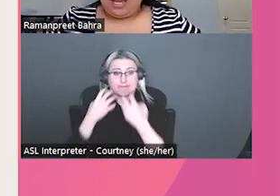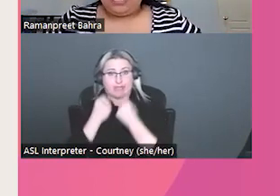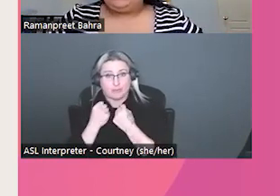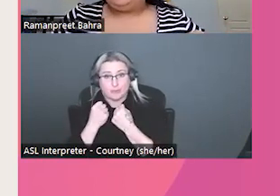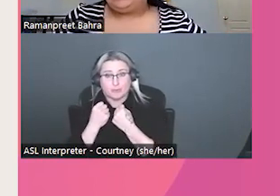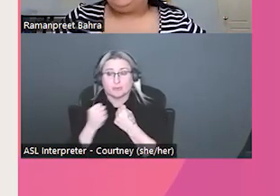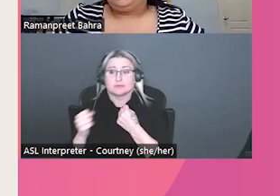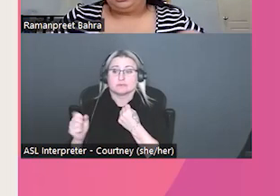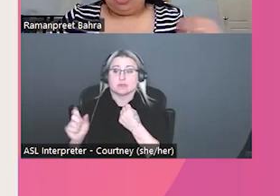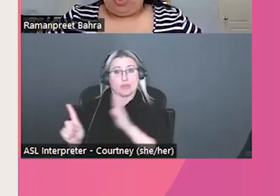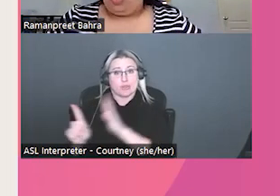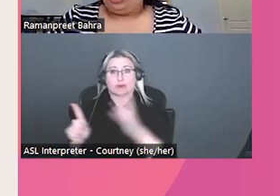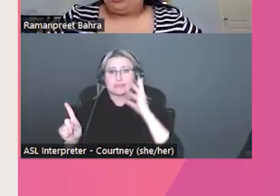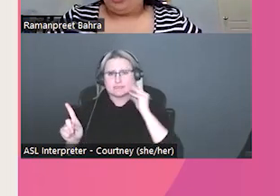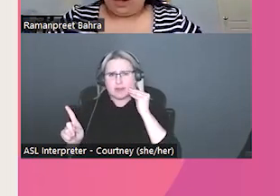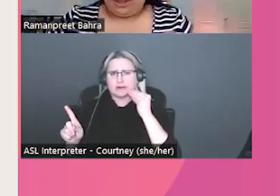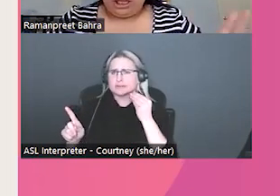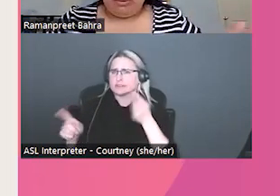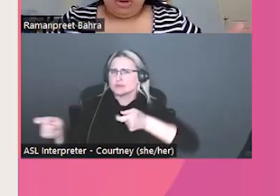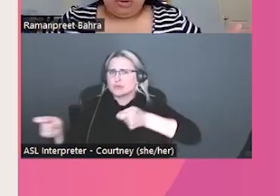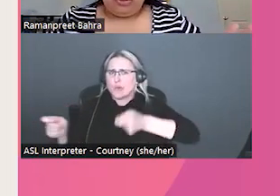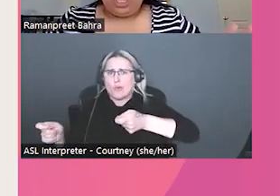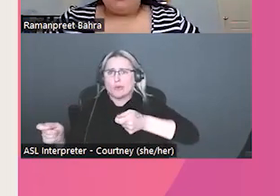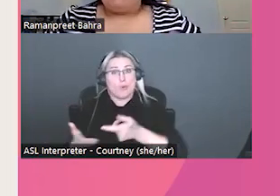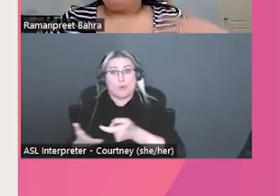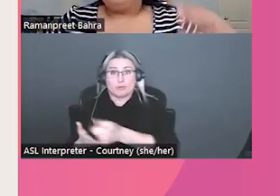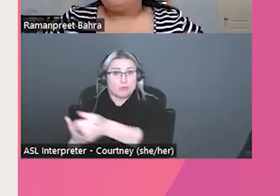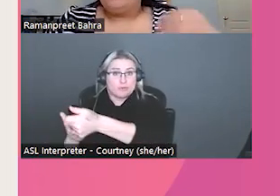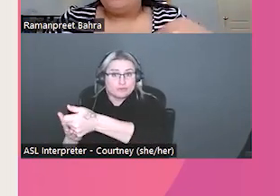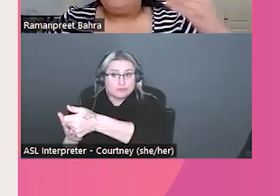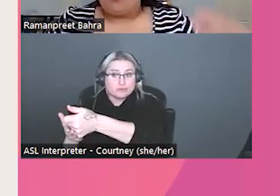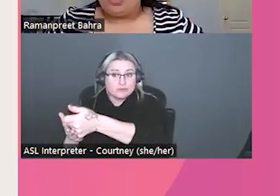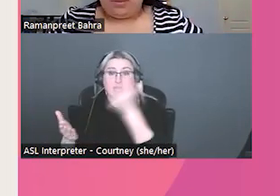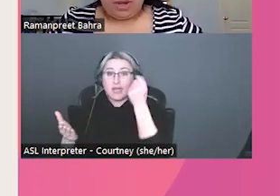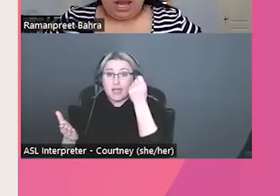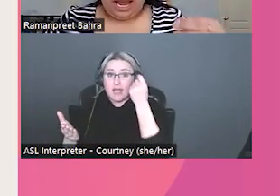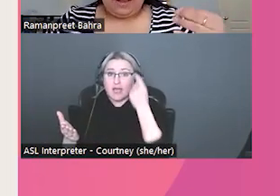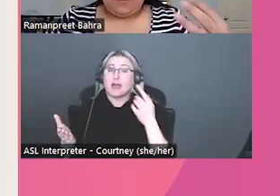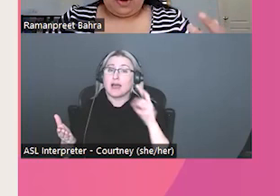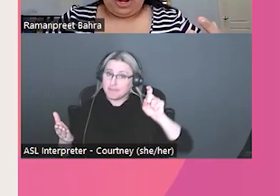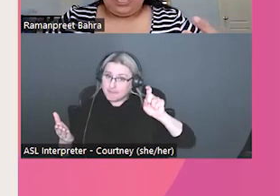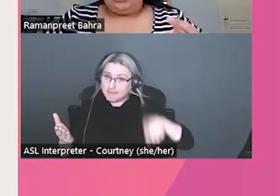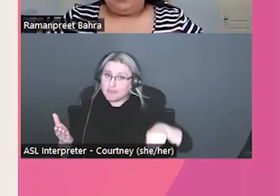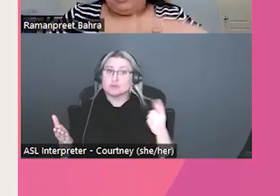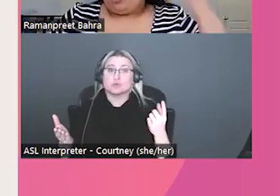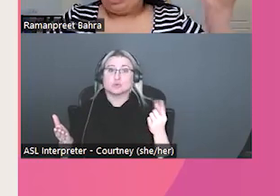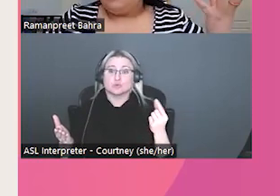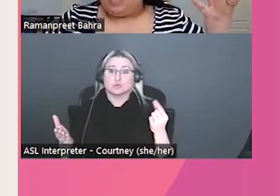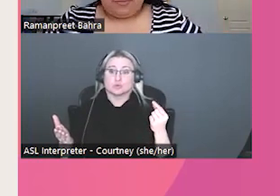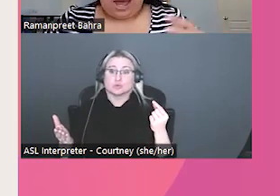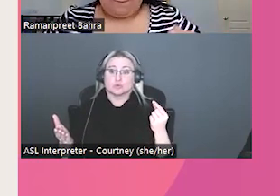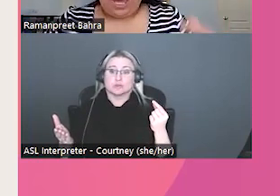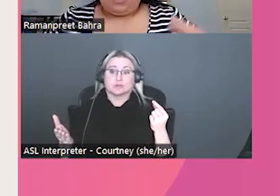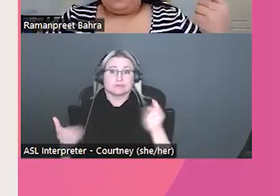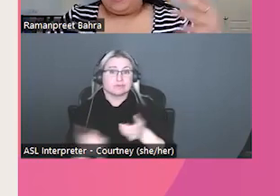experienced, contained, controlled, or completely removed unless we perform a certain